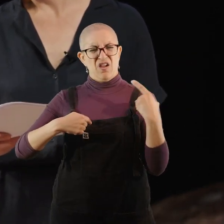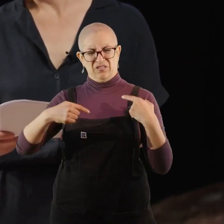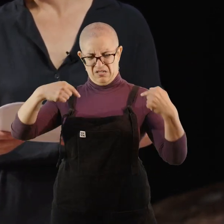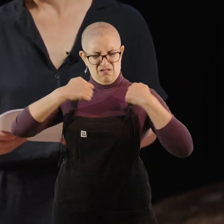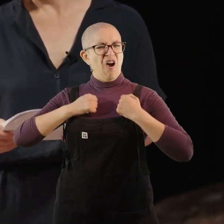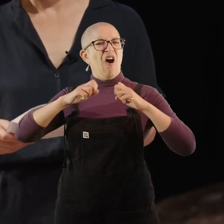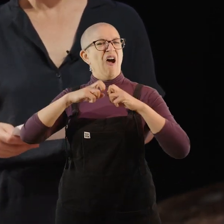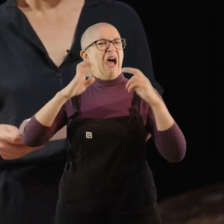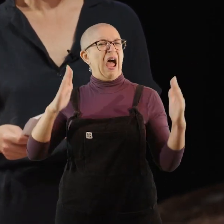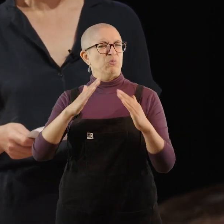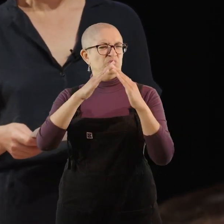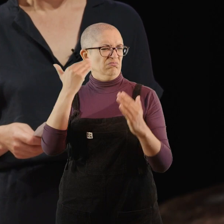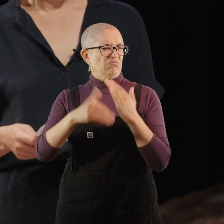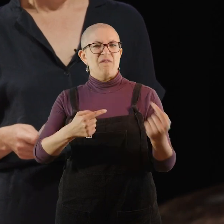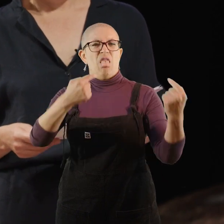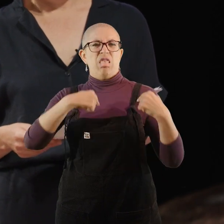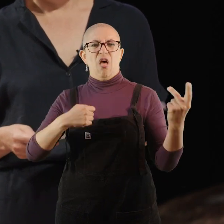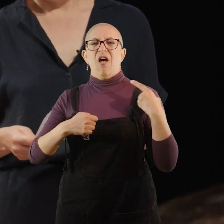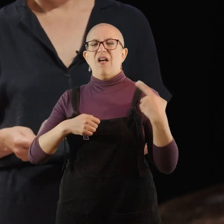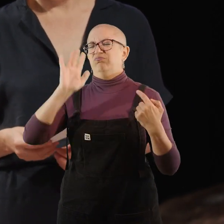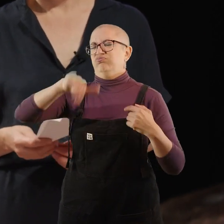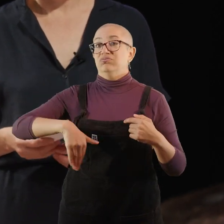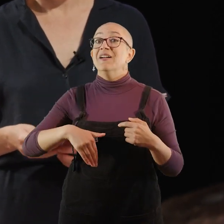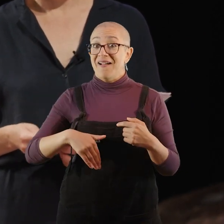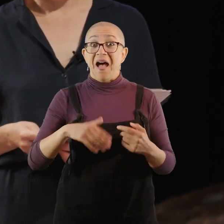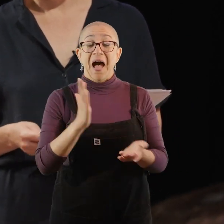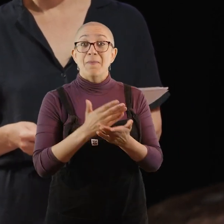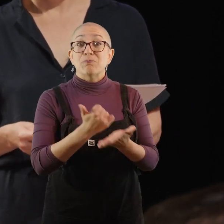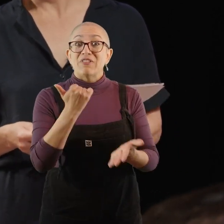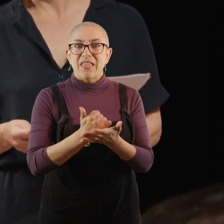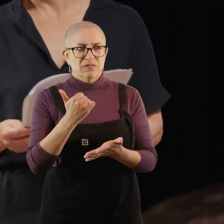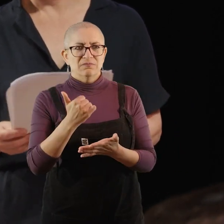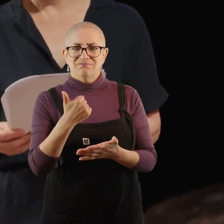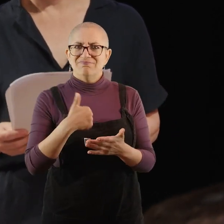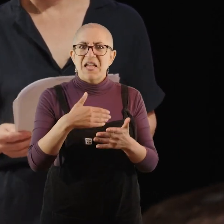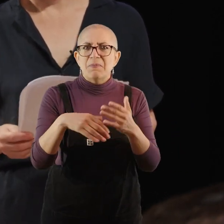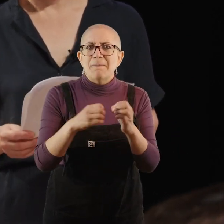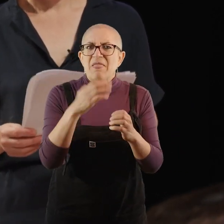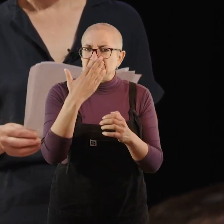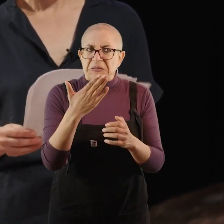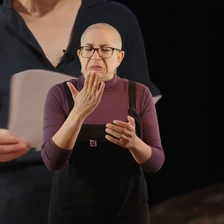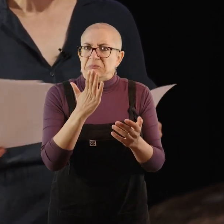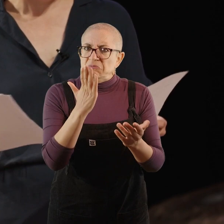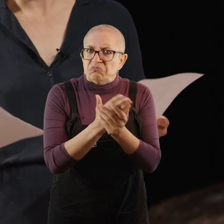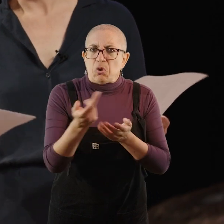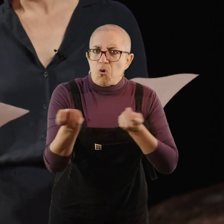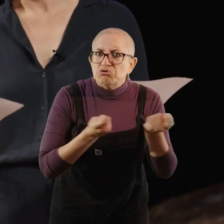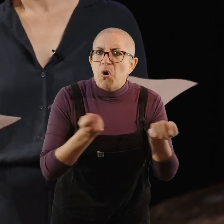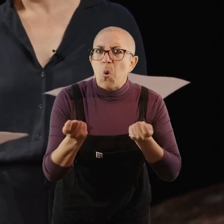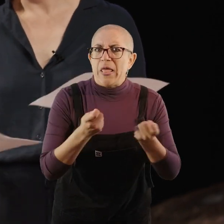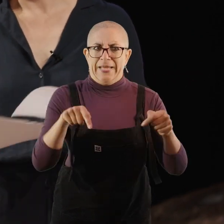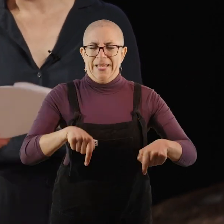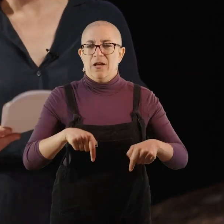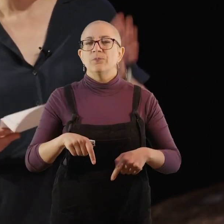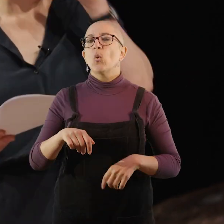and hostess. It can't be us. I mean, it's brilliant. Like, she seems quite in control in this scene. She knows where she's going, Yeah.